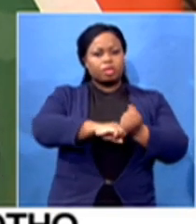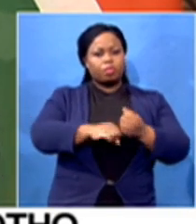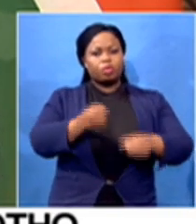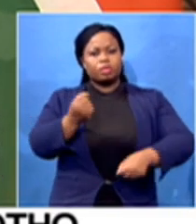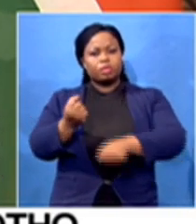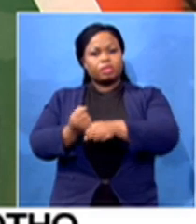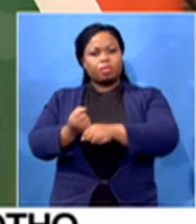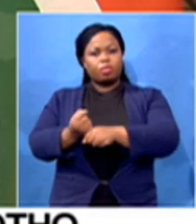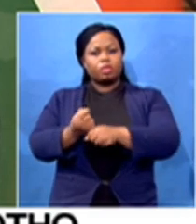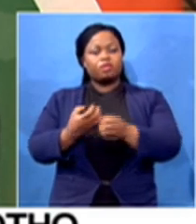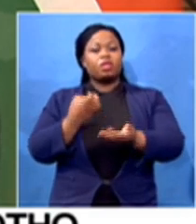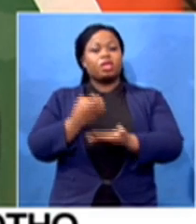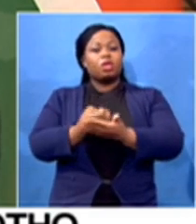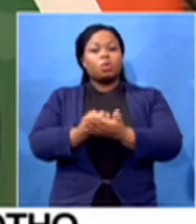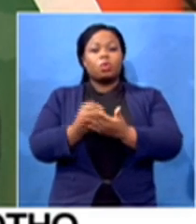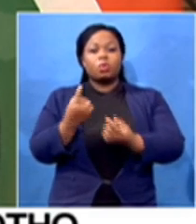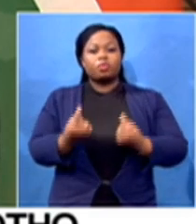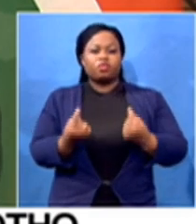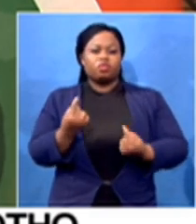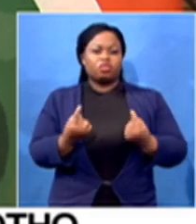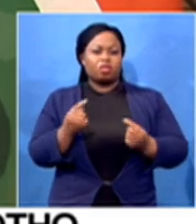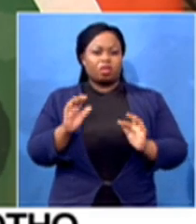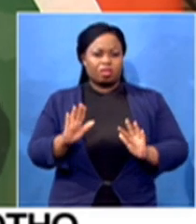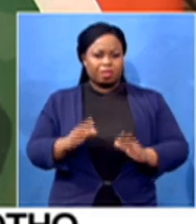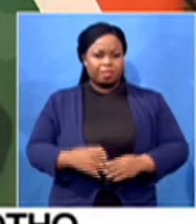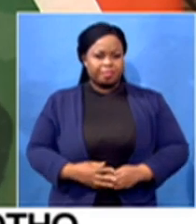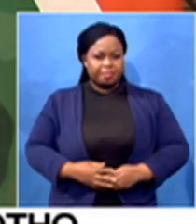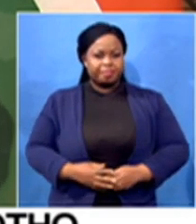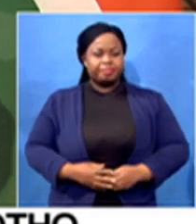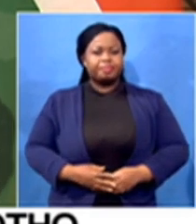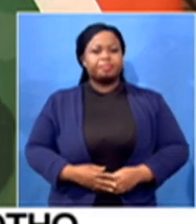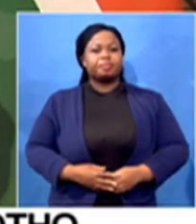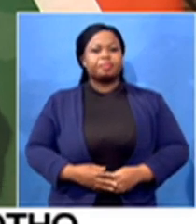economies, particularly in relation to post